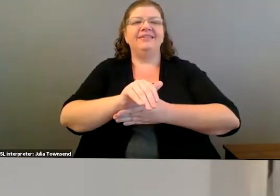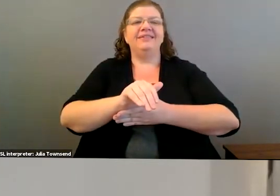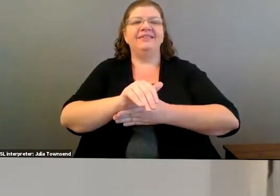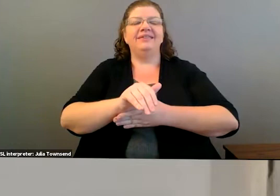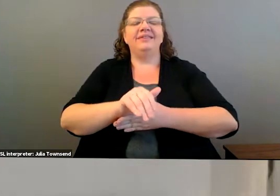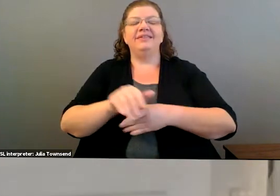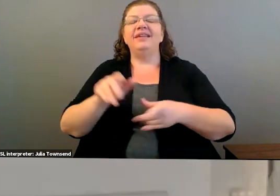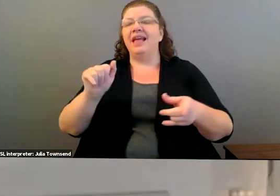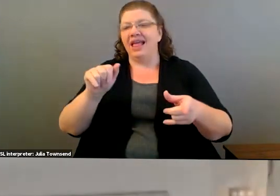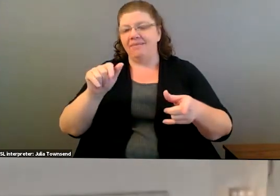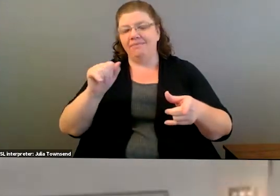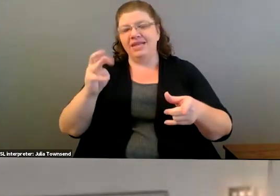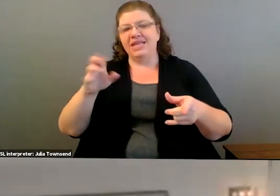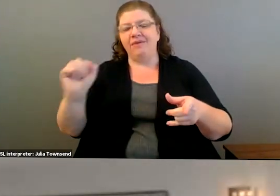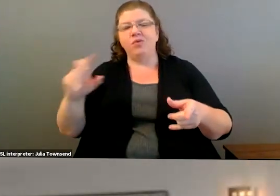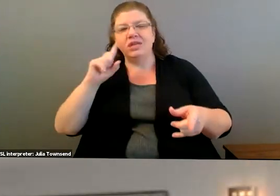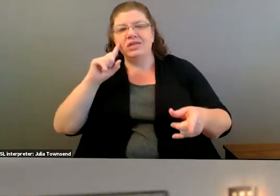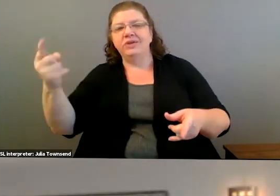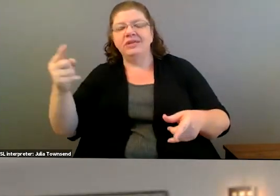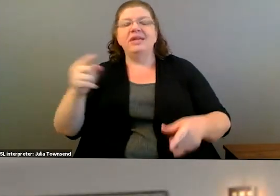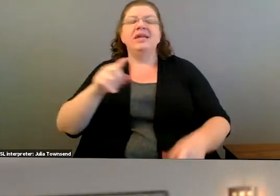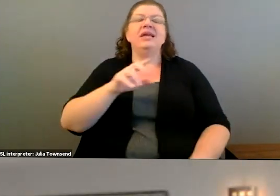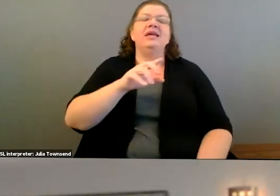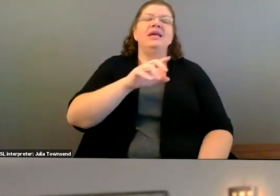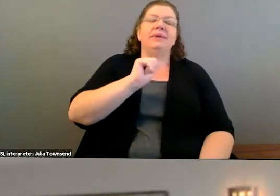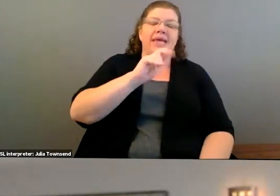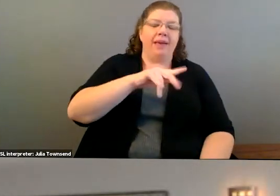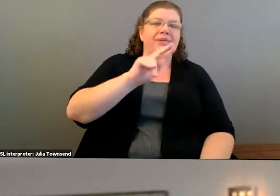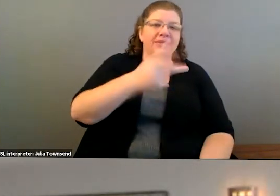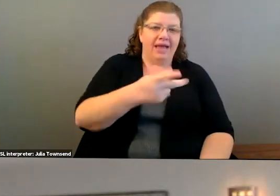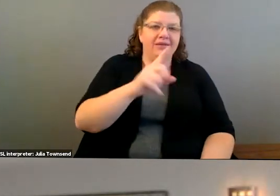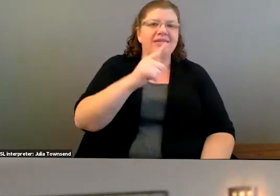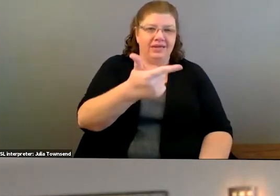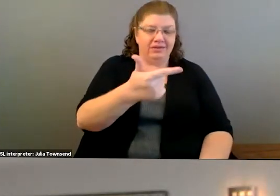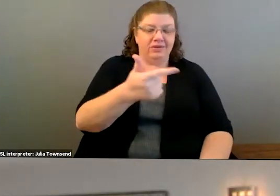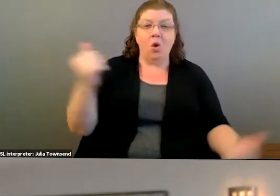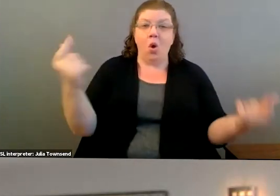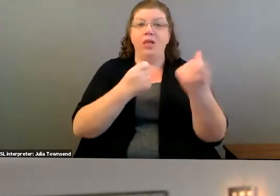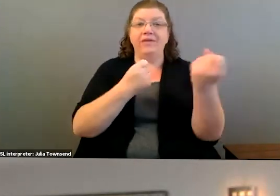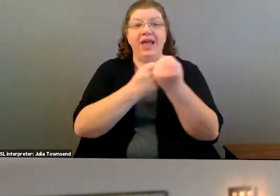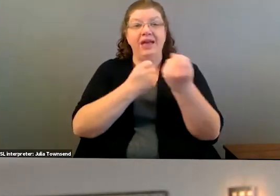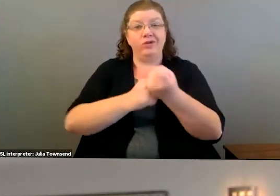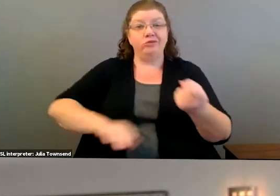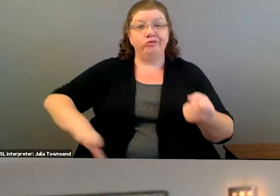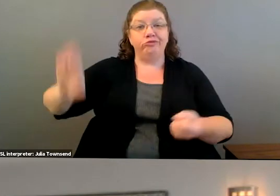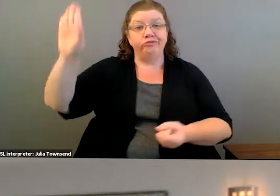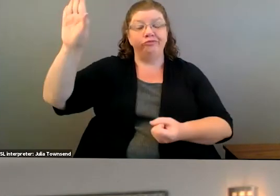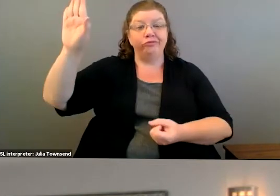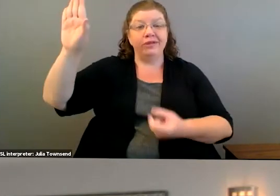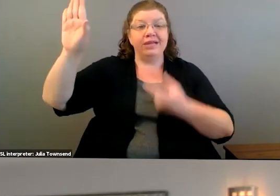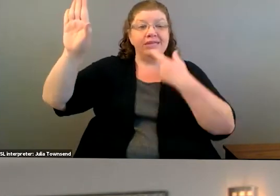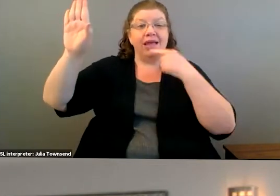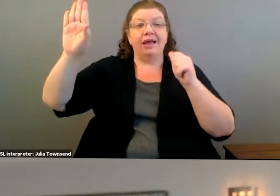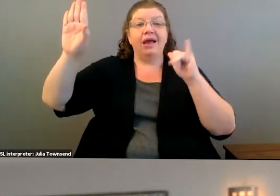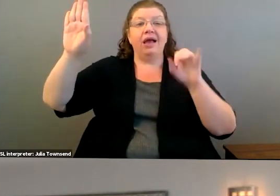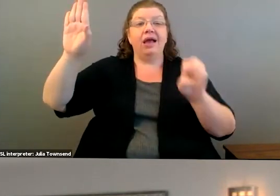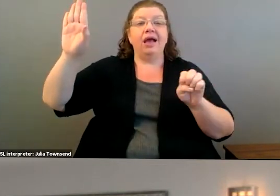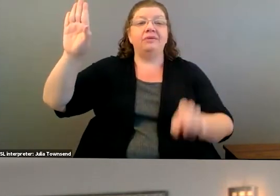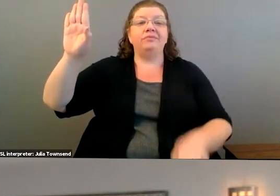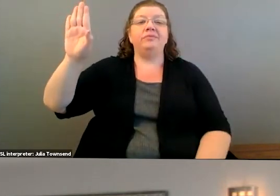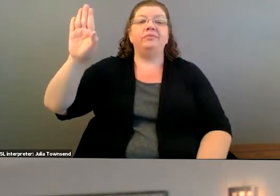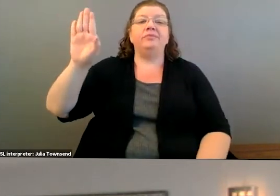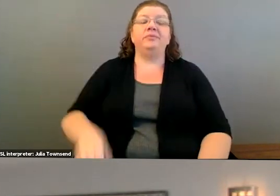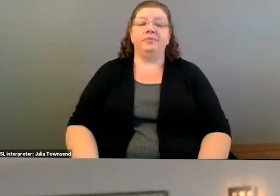Thank you, Ms. Alvarez. And a second? Second. Ms. Capps, thanks. All in favor, please signify by raising your hand and saying aye.